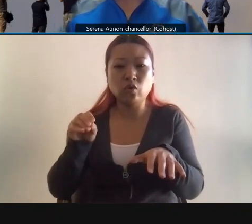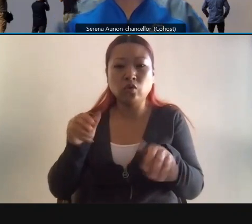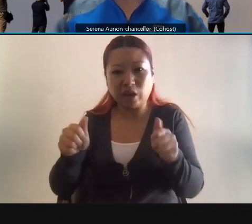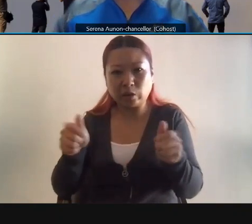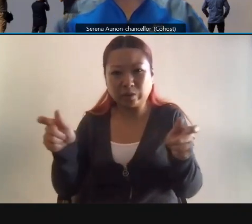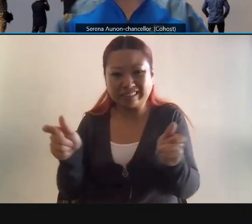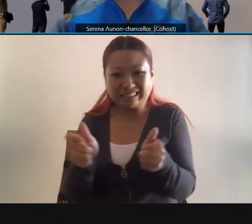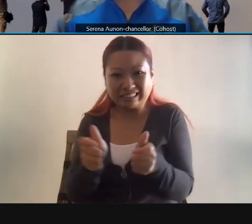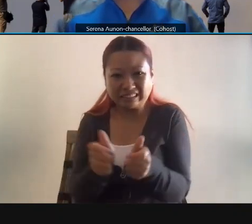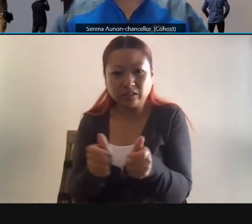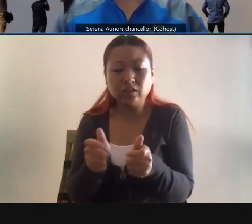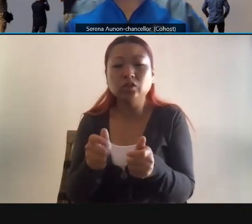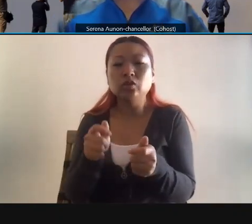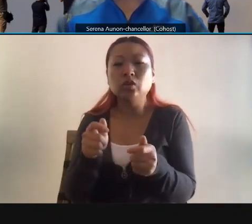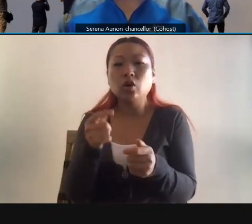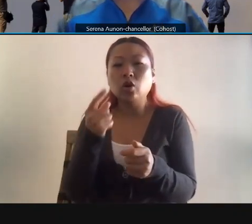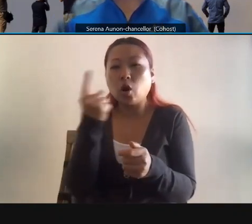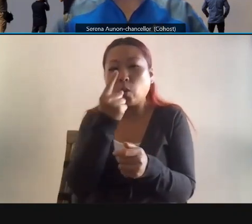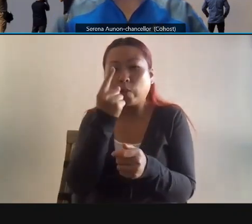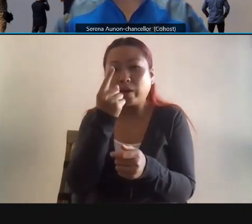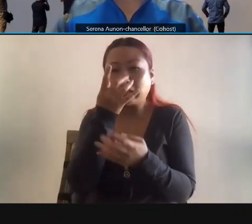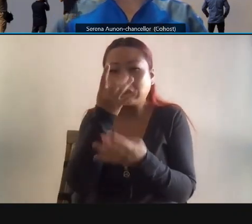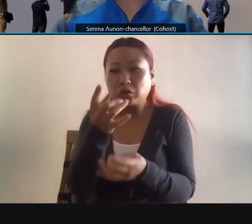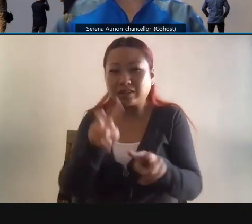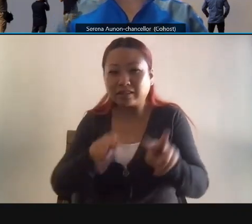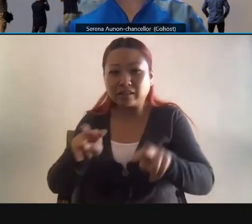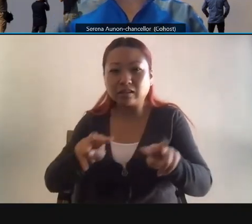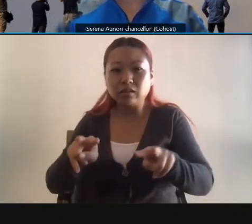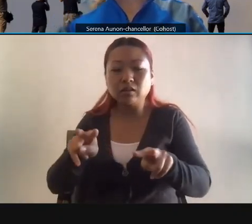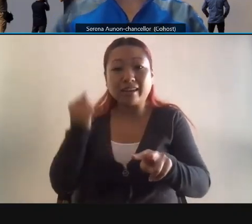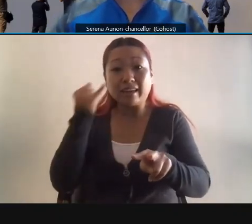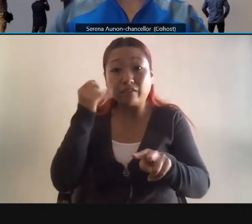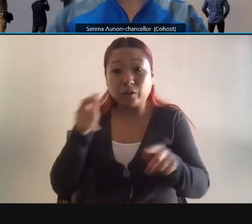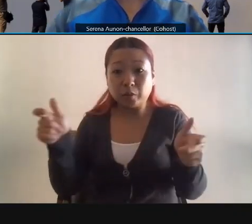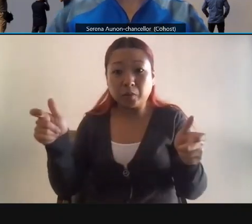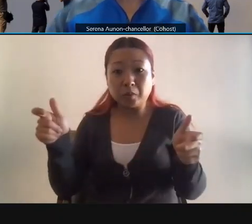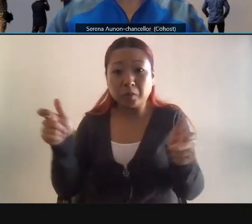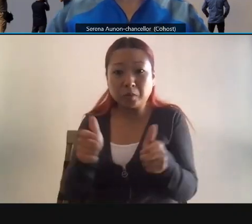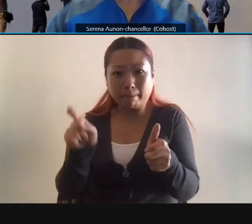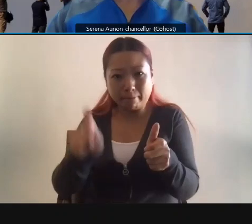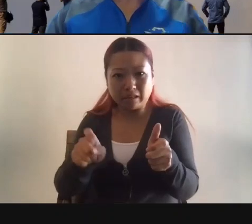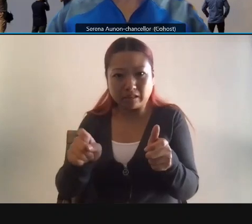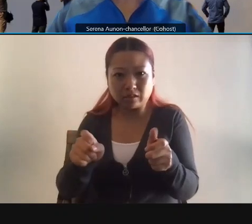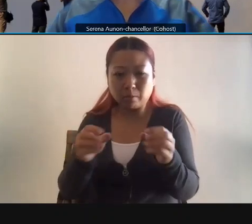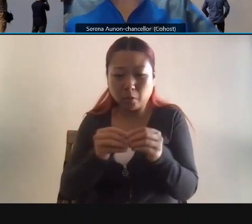skinny down on your kits, how would that occur?